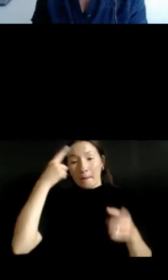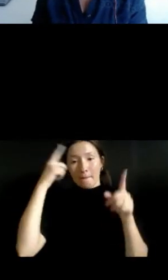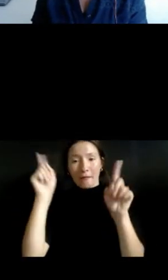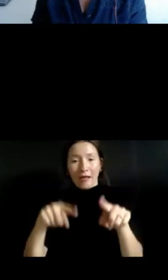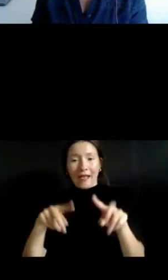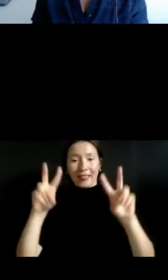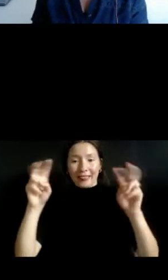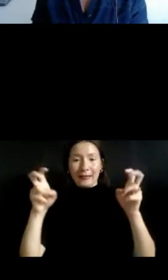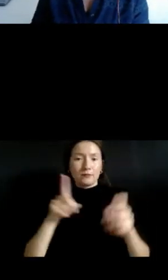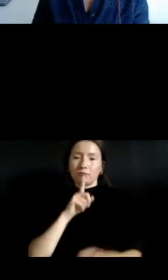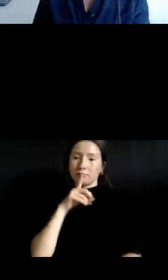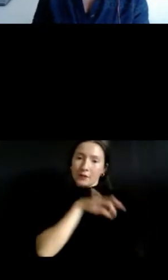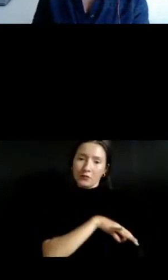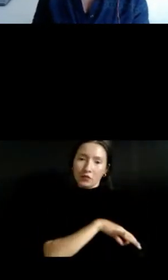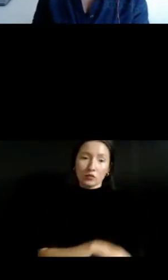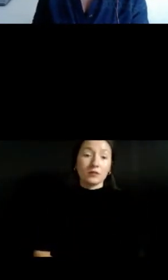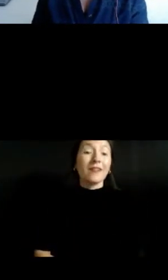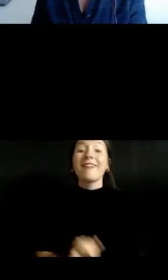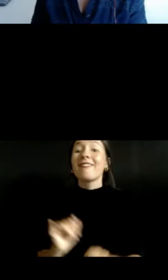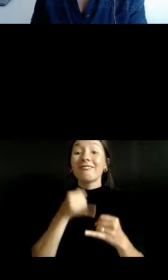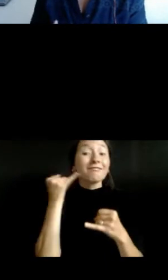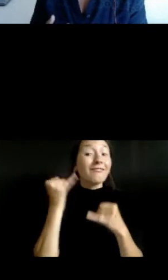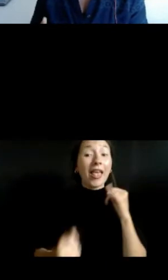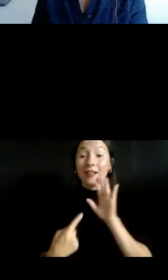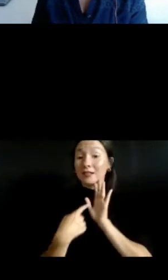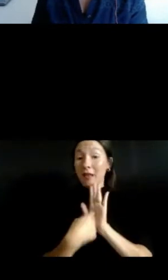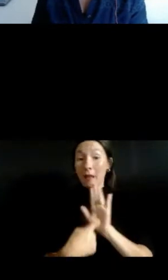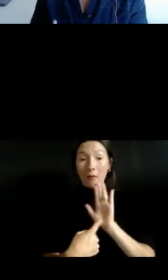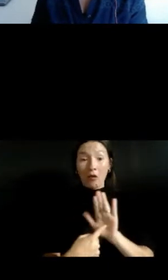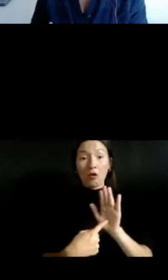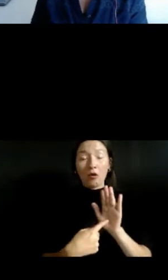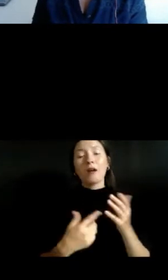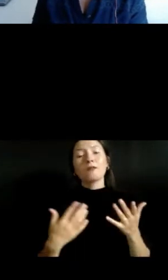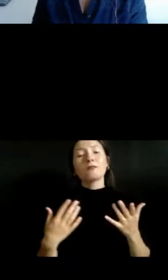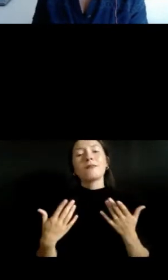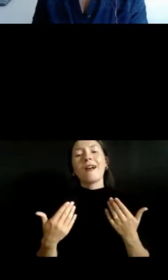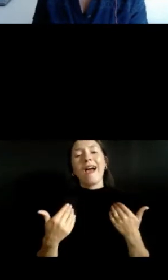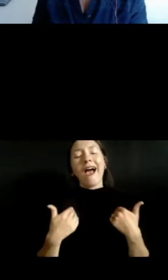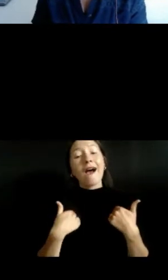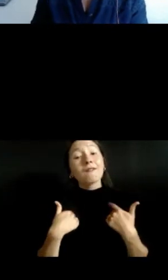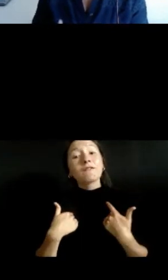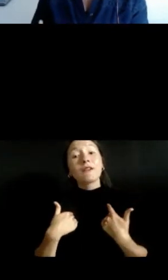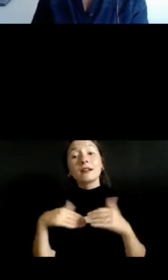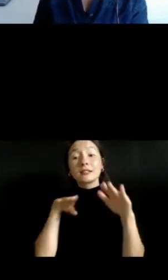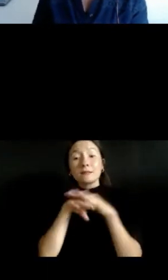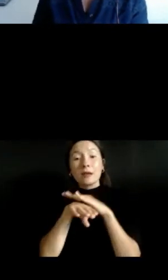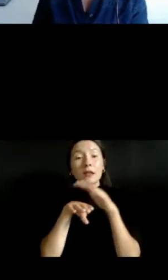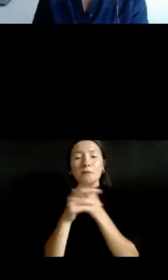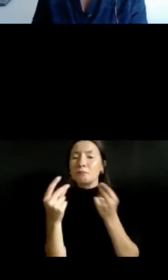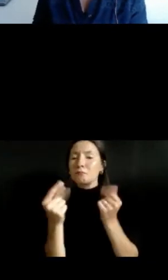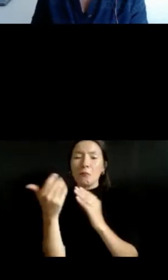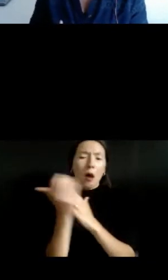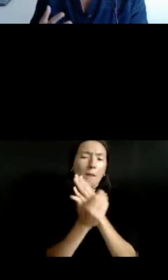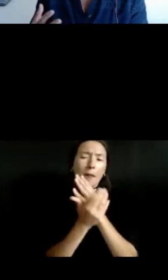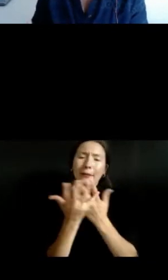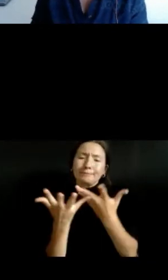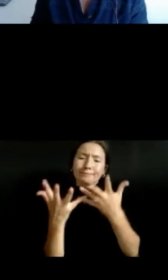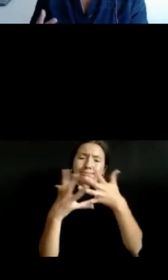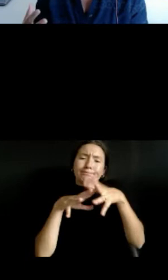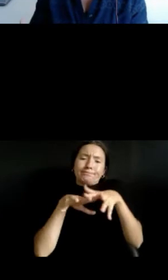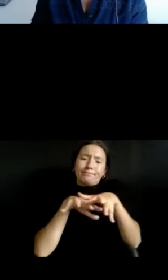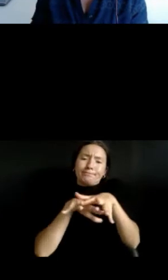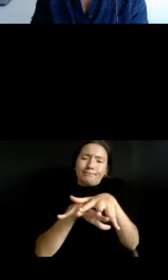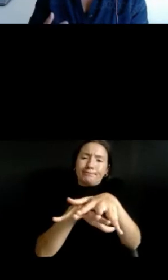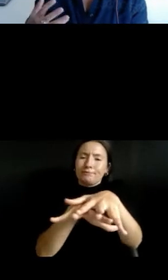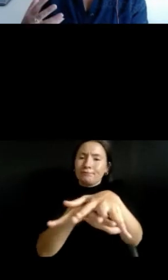is to have accessibility built into the workflow so that it doesn't feel like a chore or something additional that you have to do. The information is